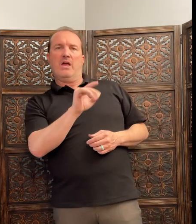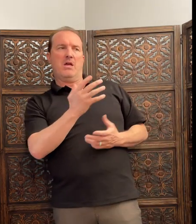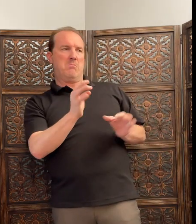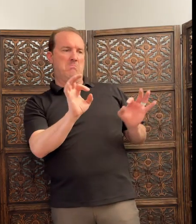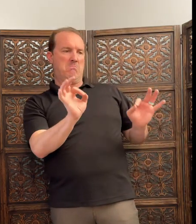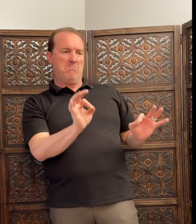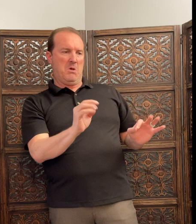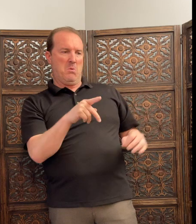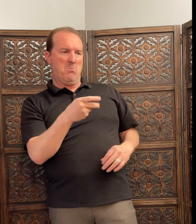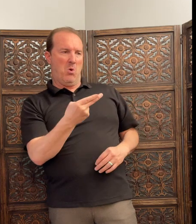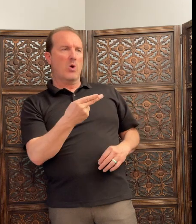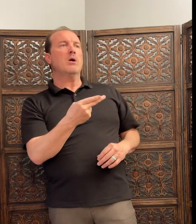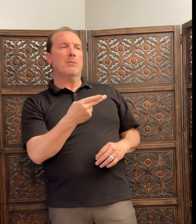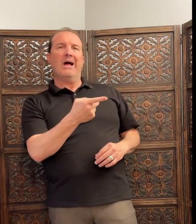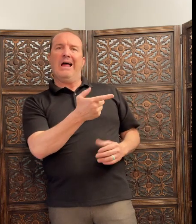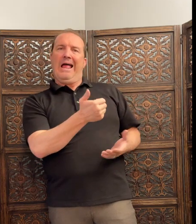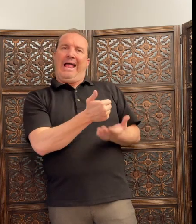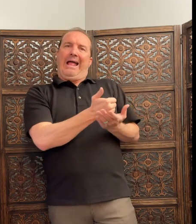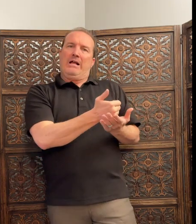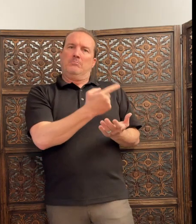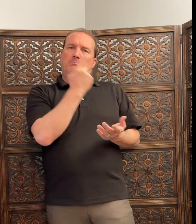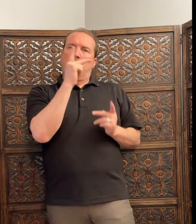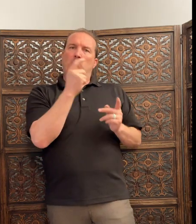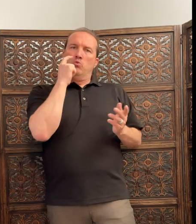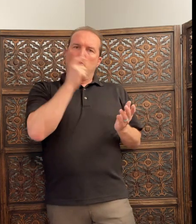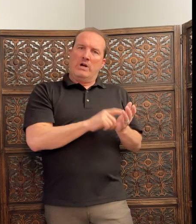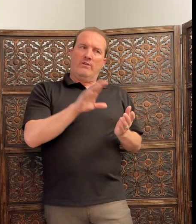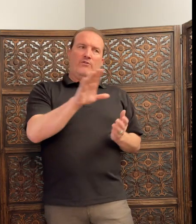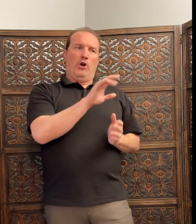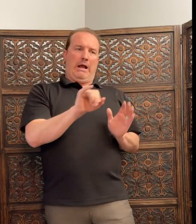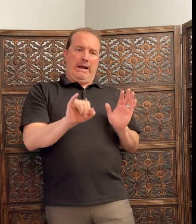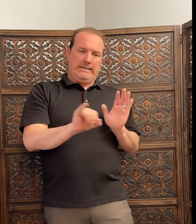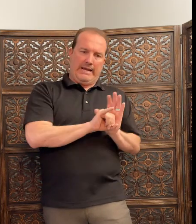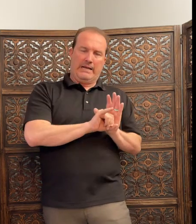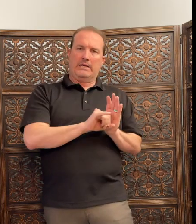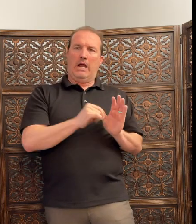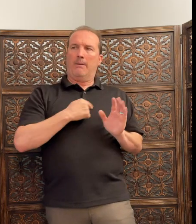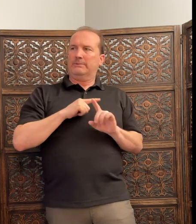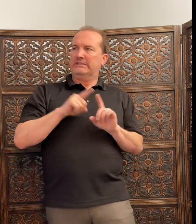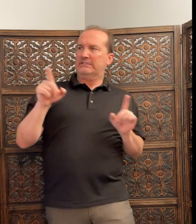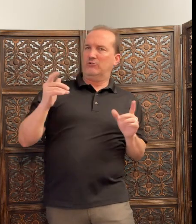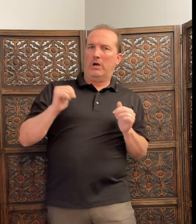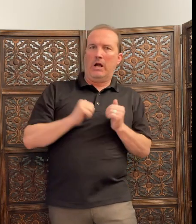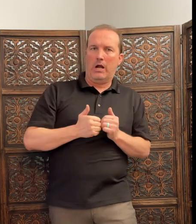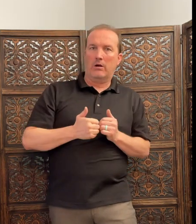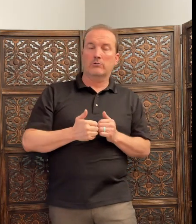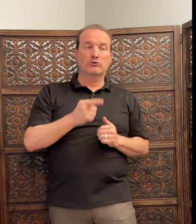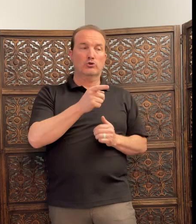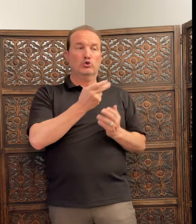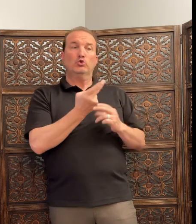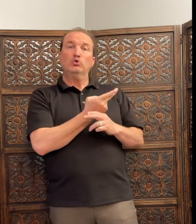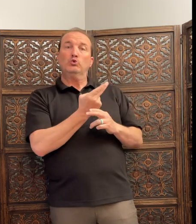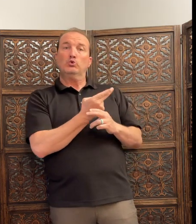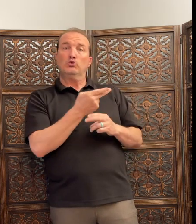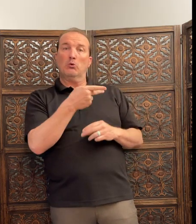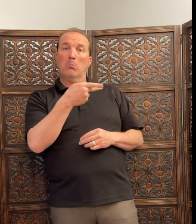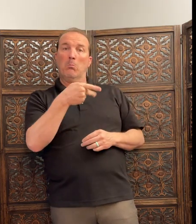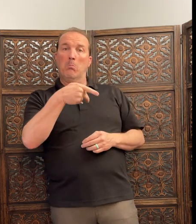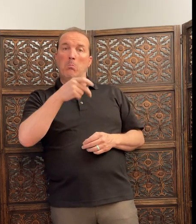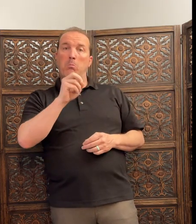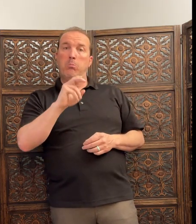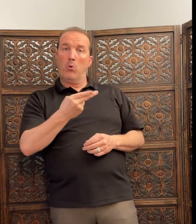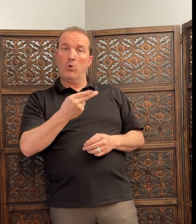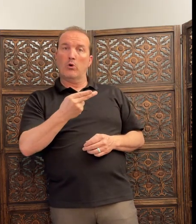site is a space for reinforcing identity and difference. Next, we will review how Hurston uses the porch